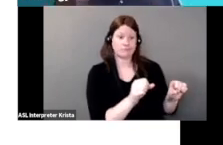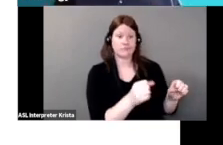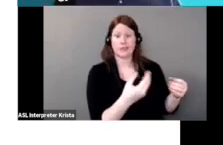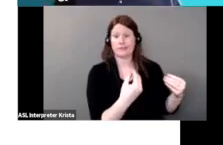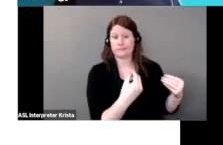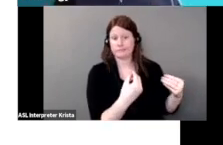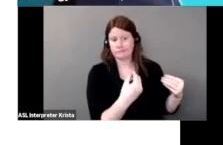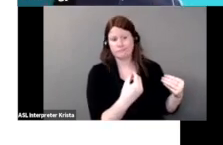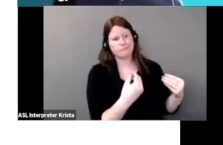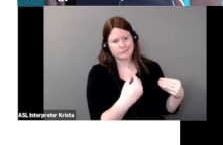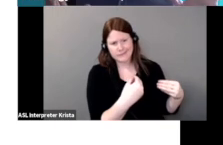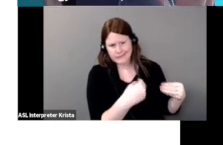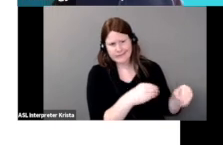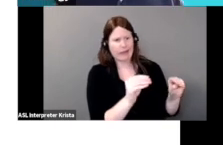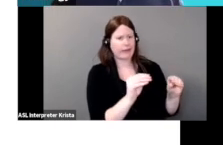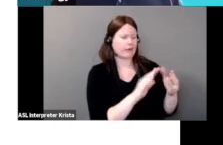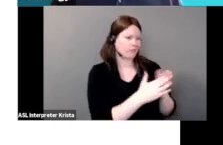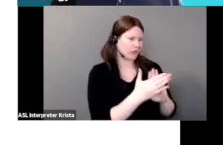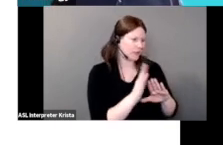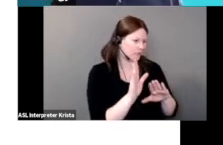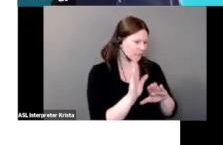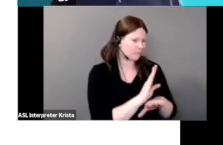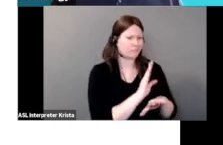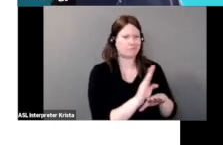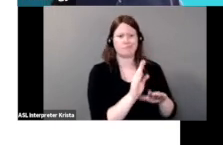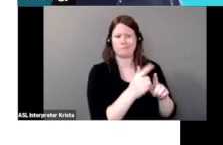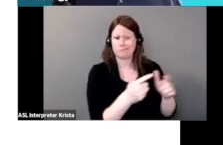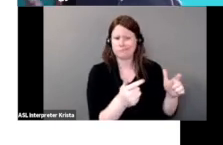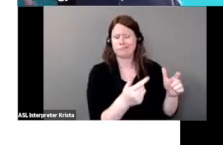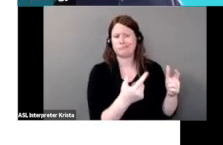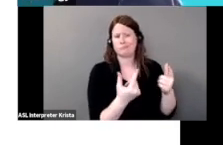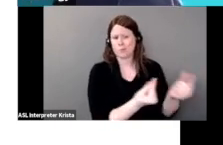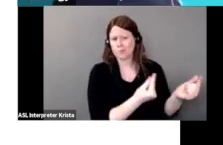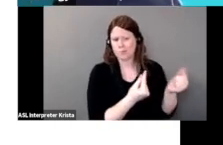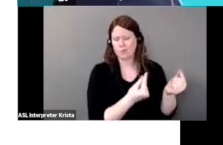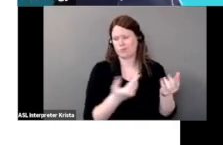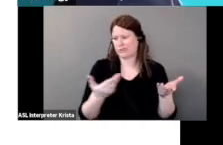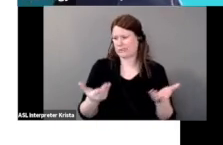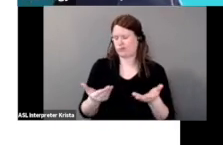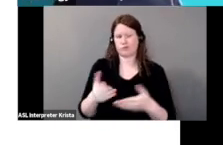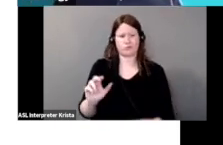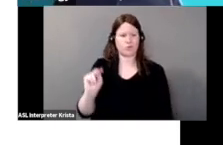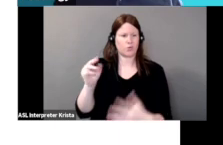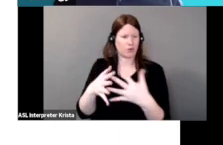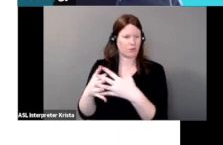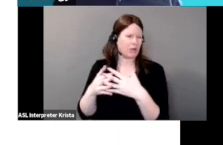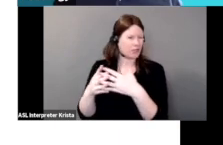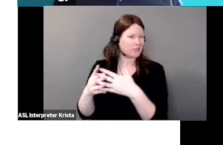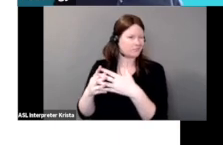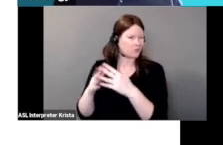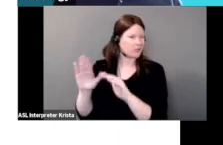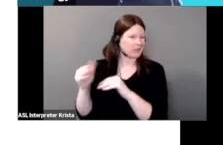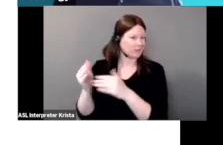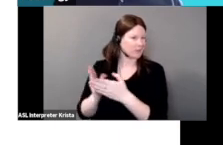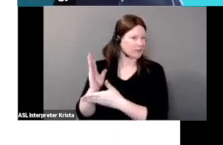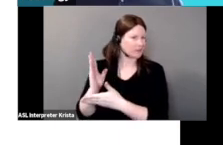changes to it and so on. That right is very constrained in North America. It depends on the jurisdiction, and it depends